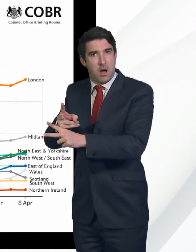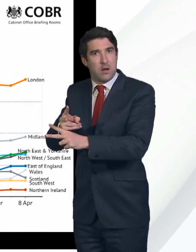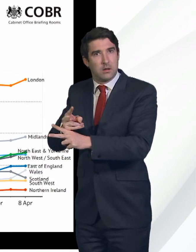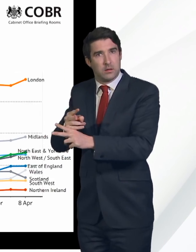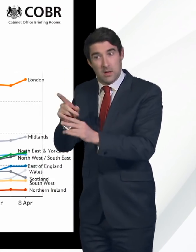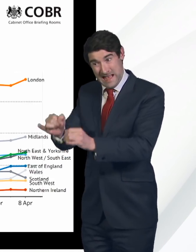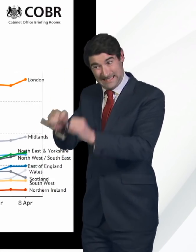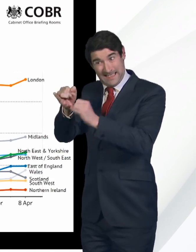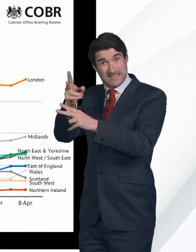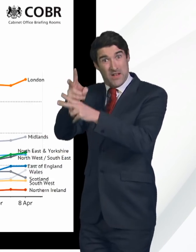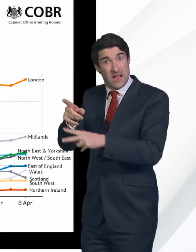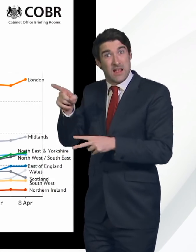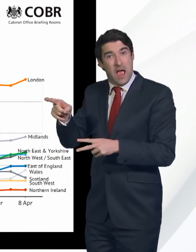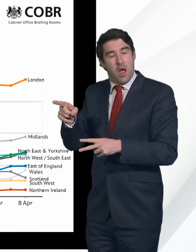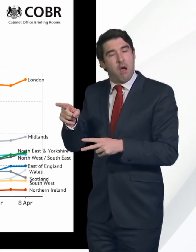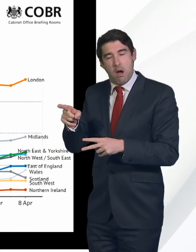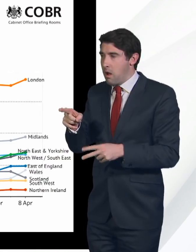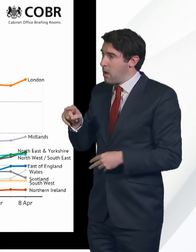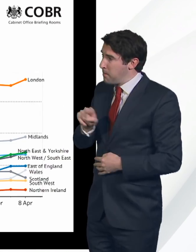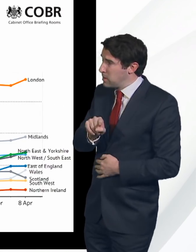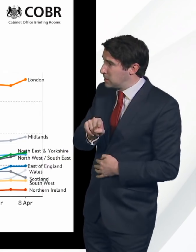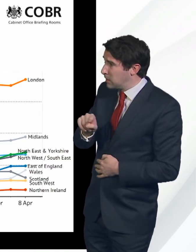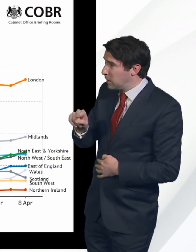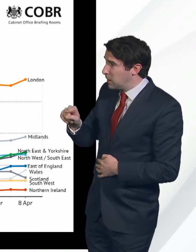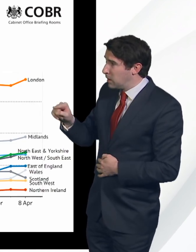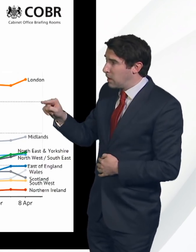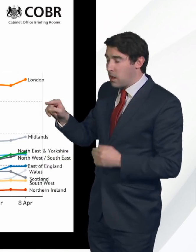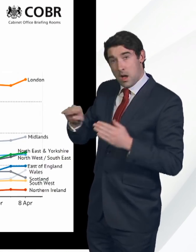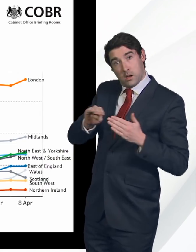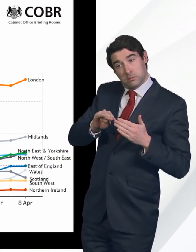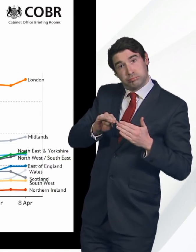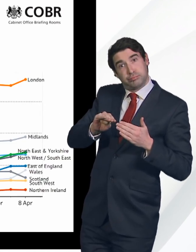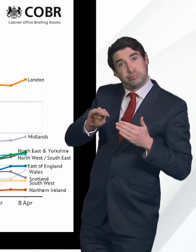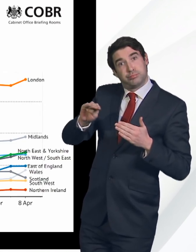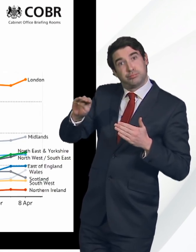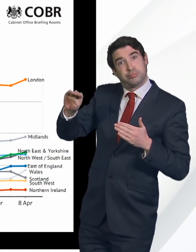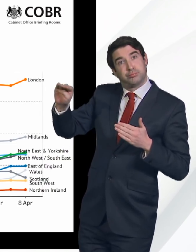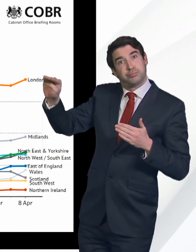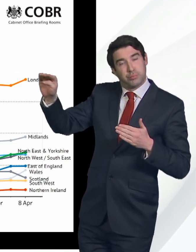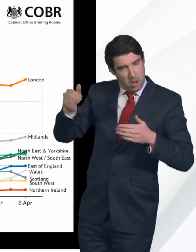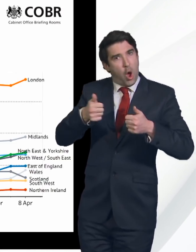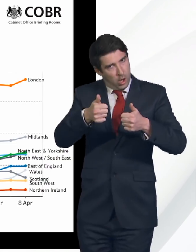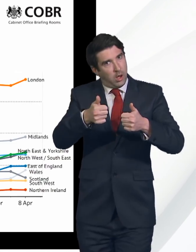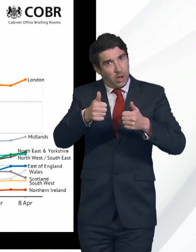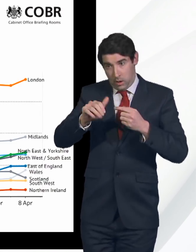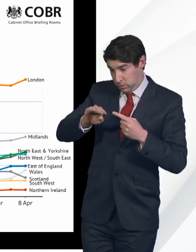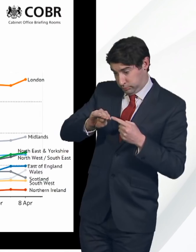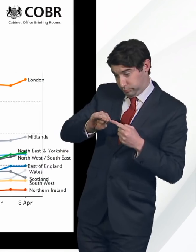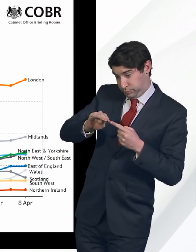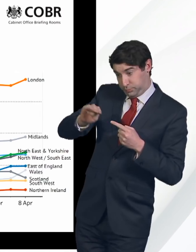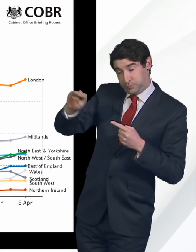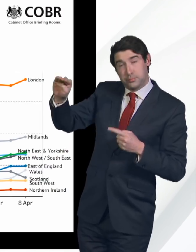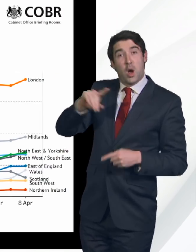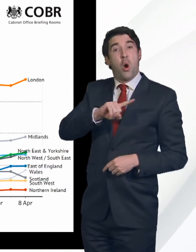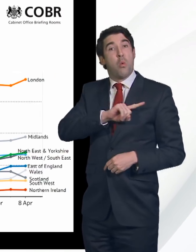But again, this is not the sharp upstroke of big increases in numbers. It's a steady increase in numbers, which